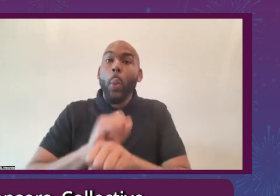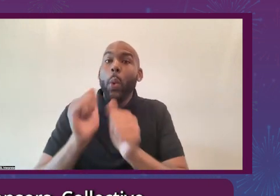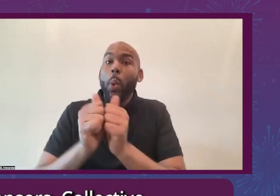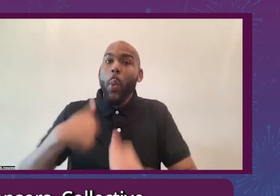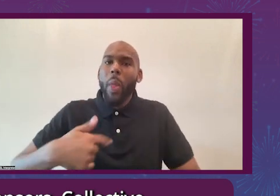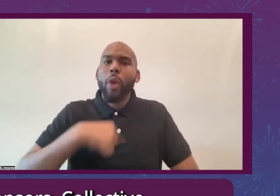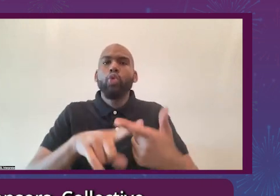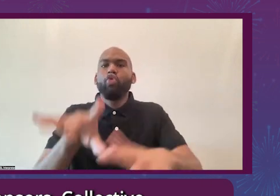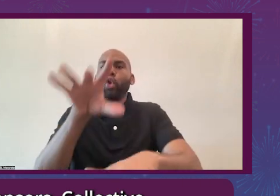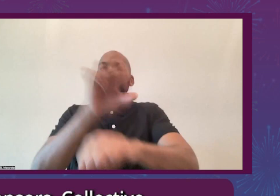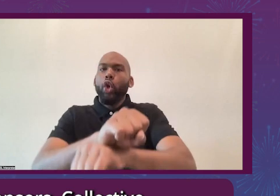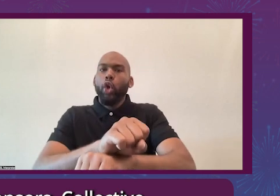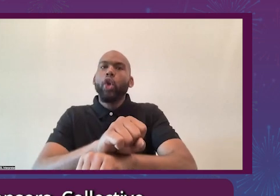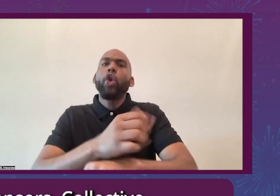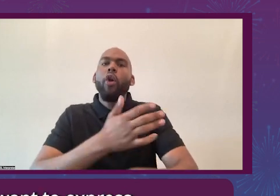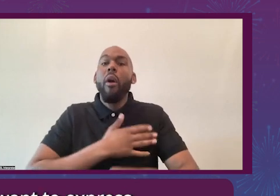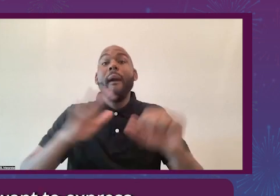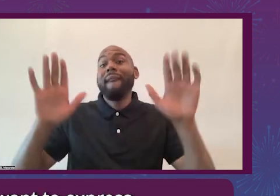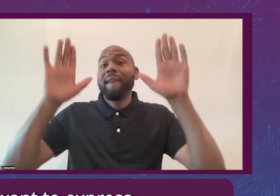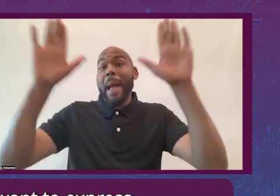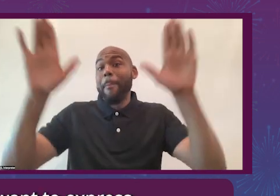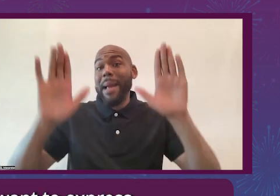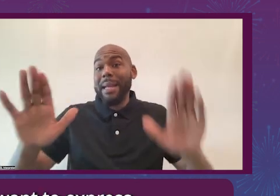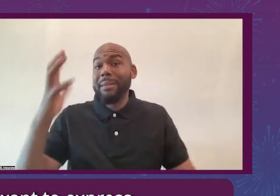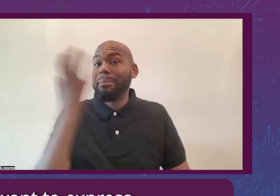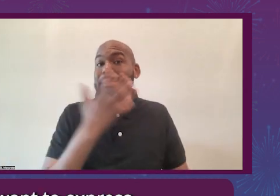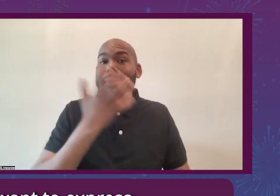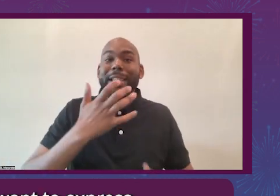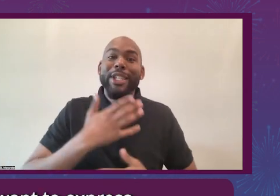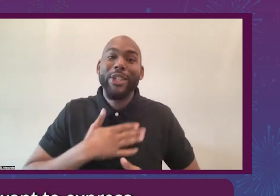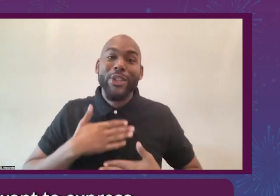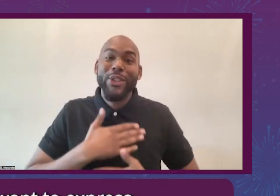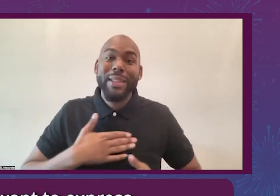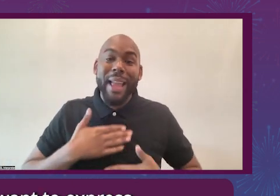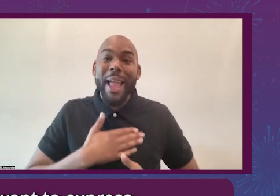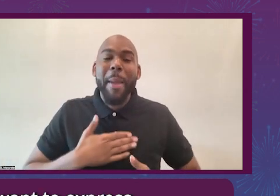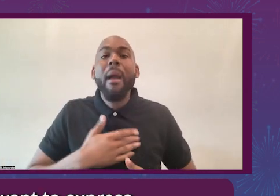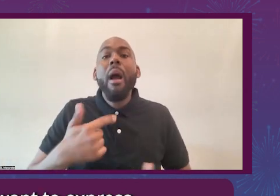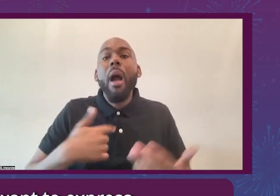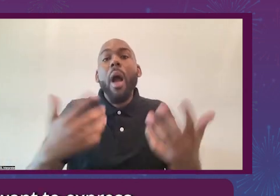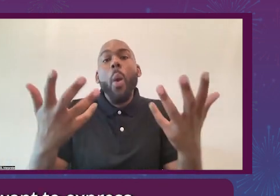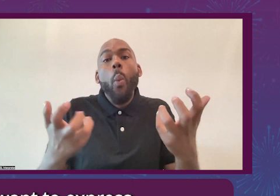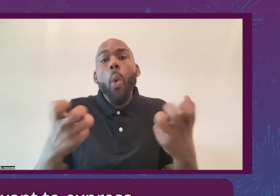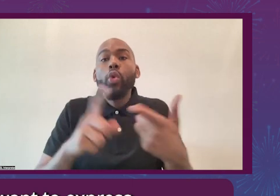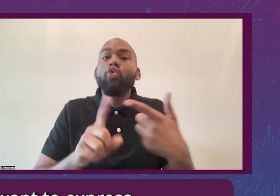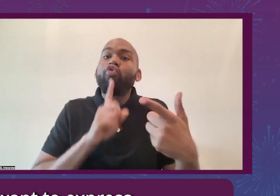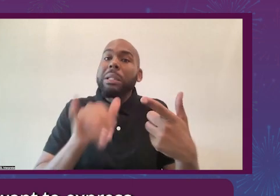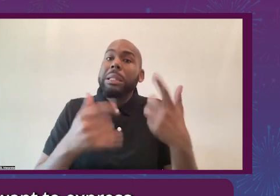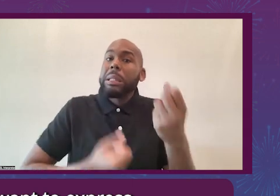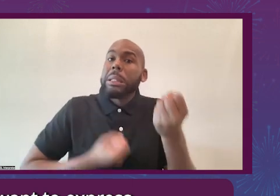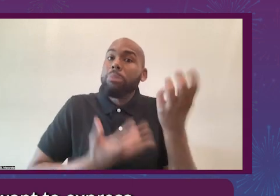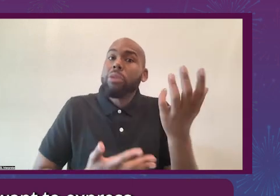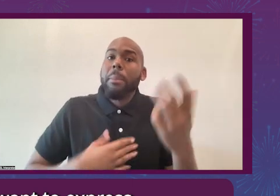to secure our fabulous entertainment. I really want to express